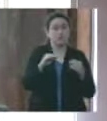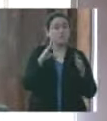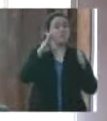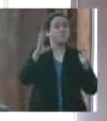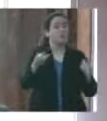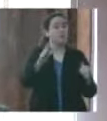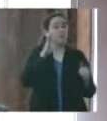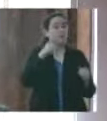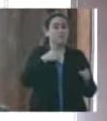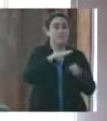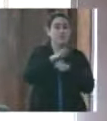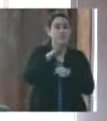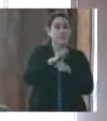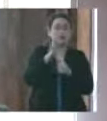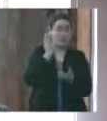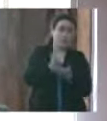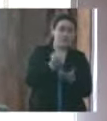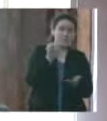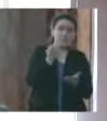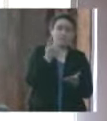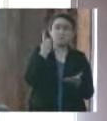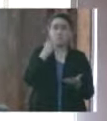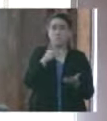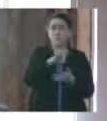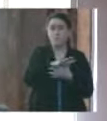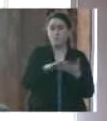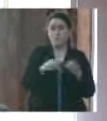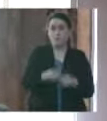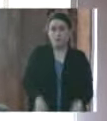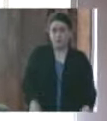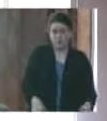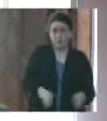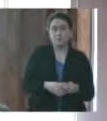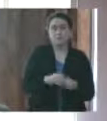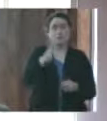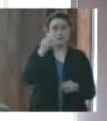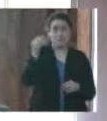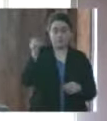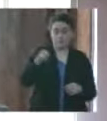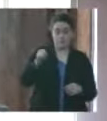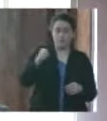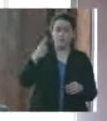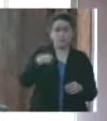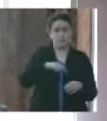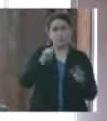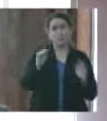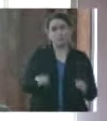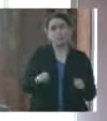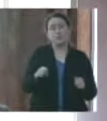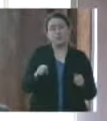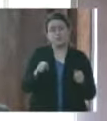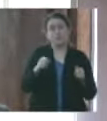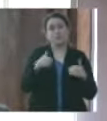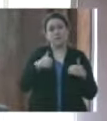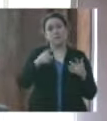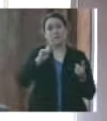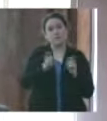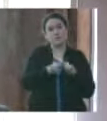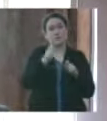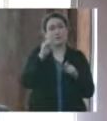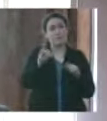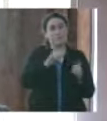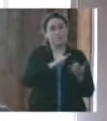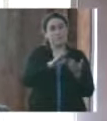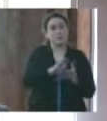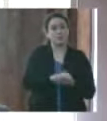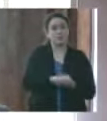the impacts of these losses and enough evidence of models that work, then yes, we can engender a change in the approach and engender a change